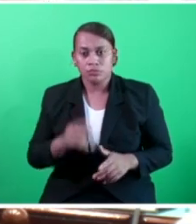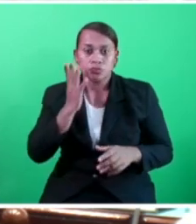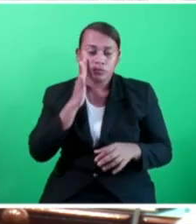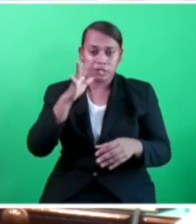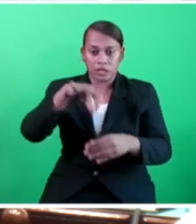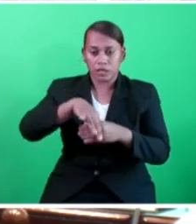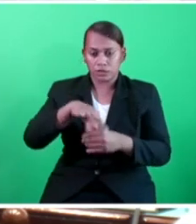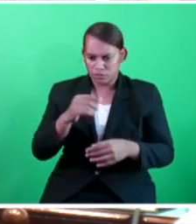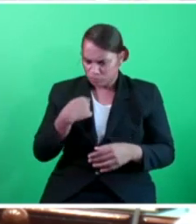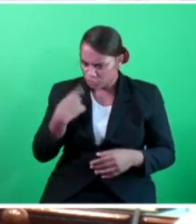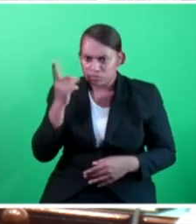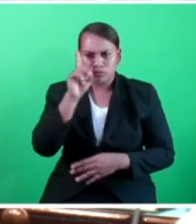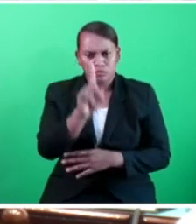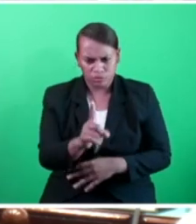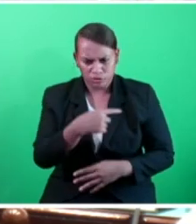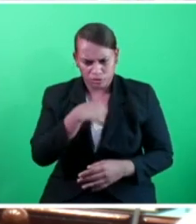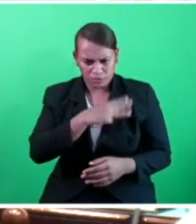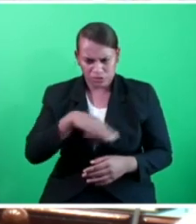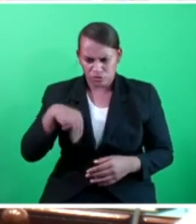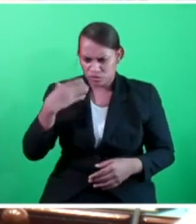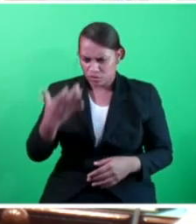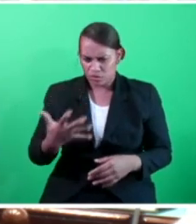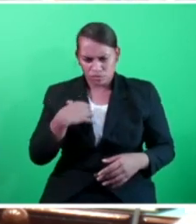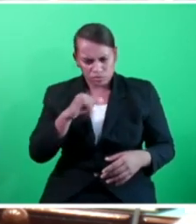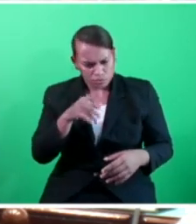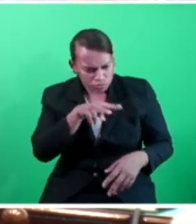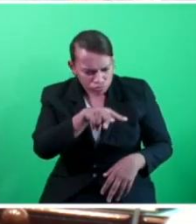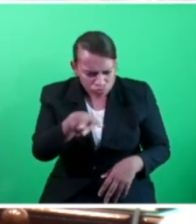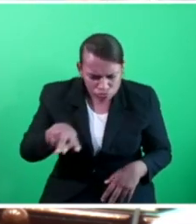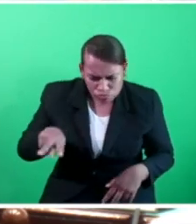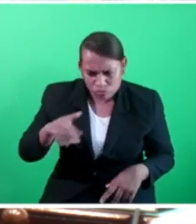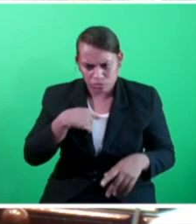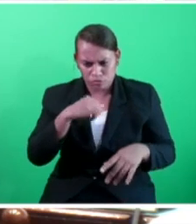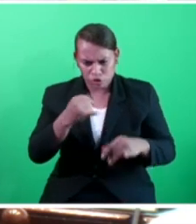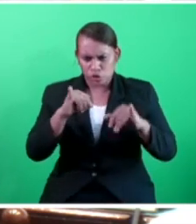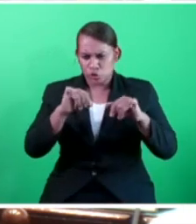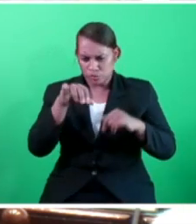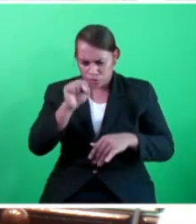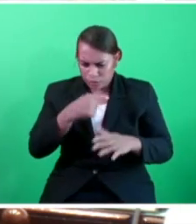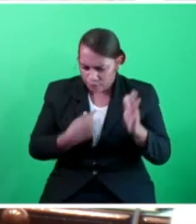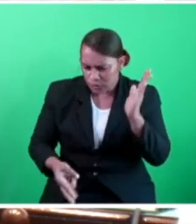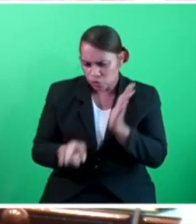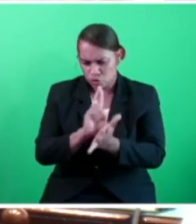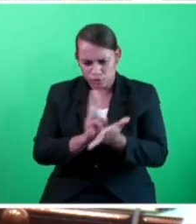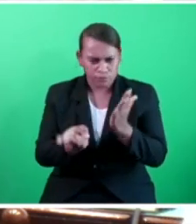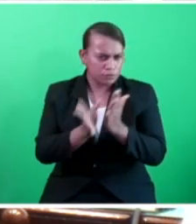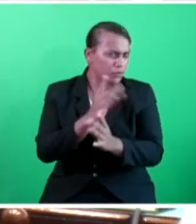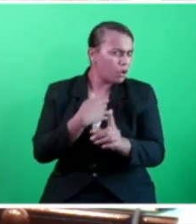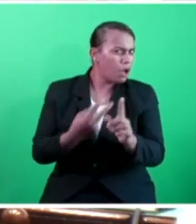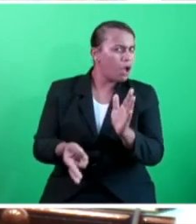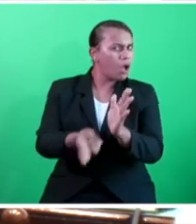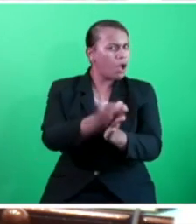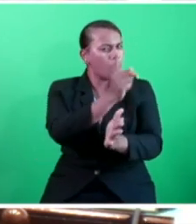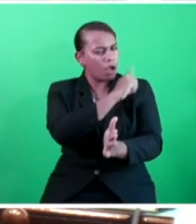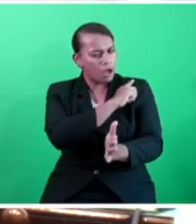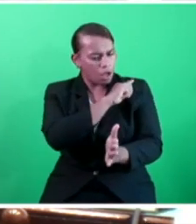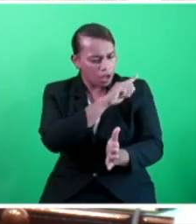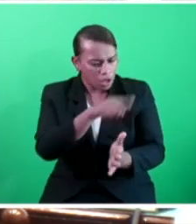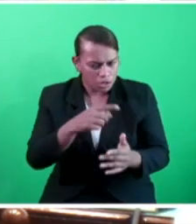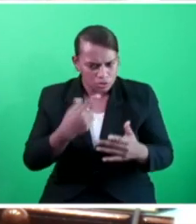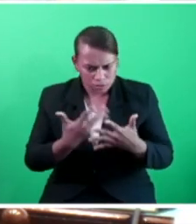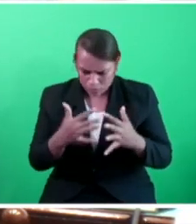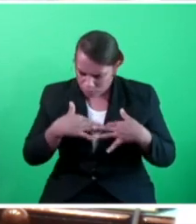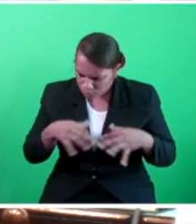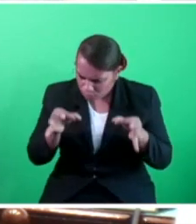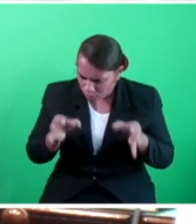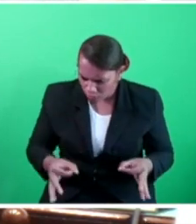to receive these issues, and I started to review. And we decided that the first step, we